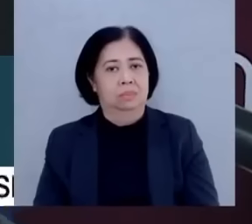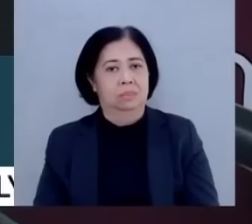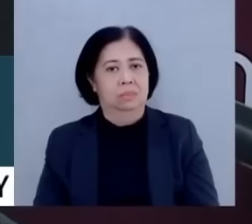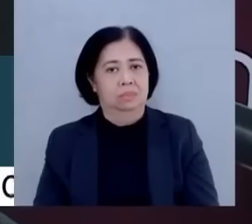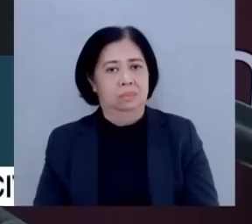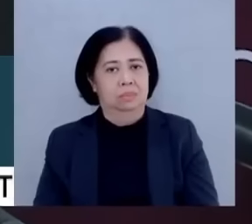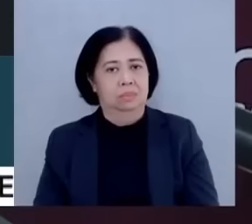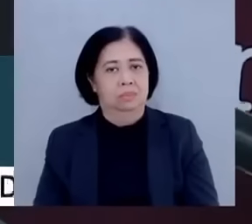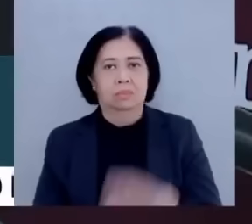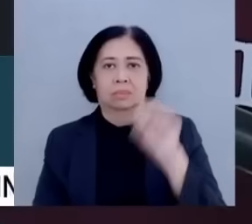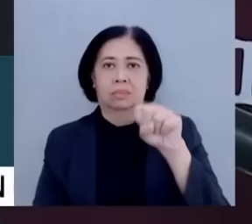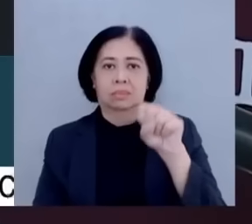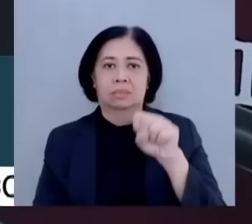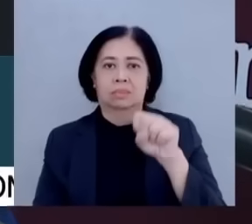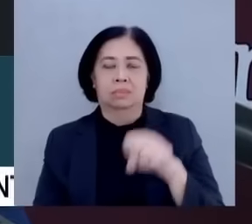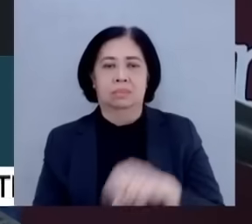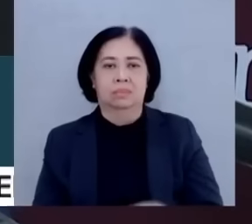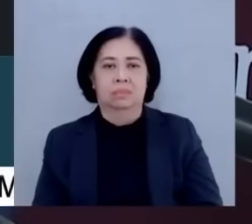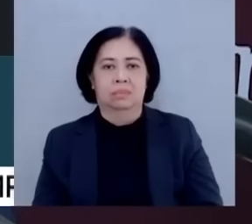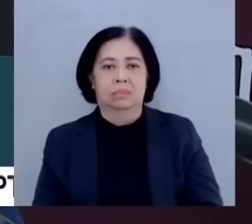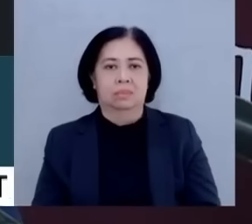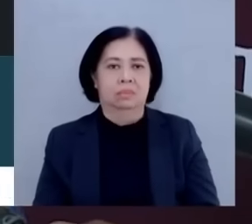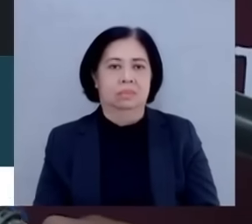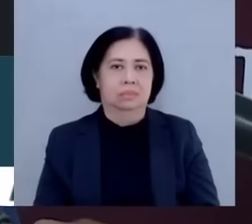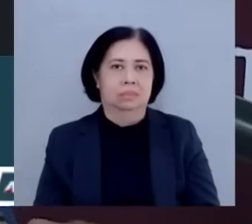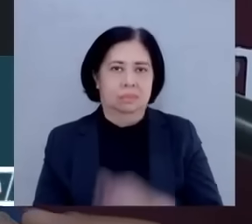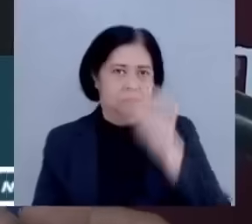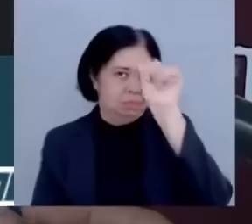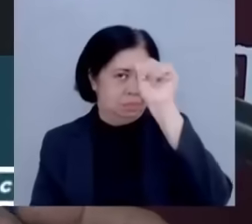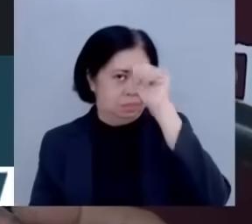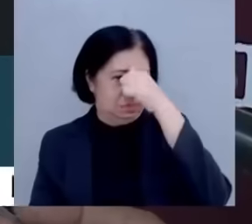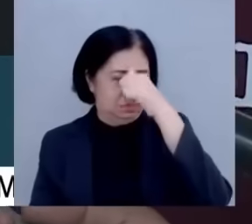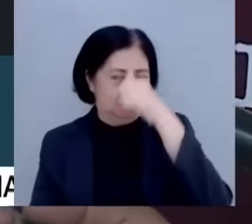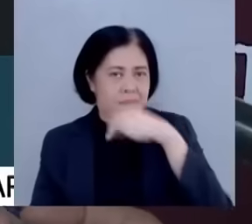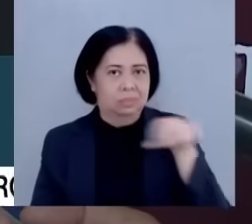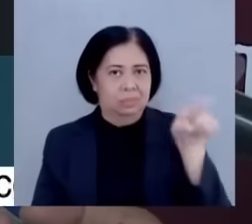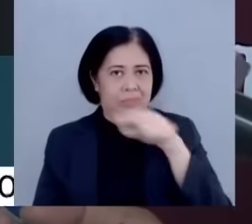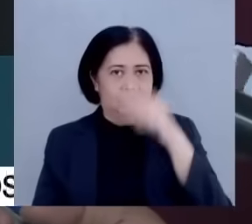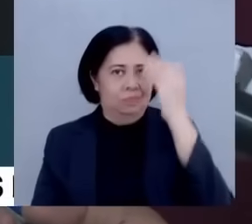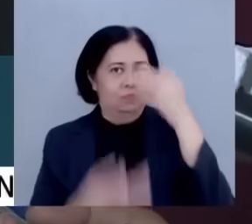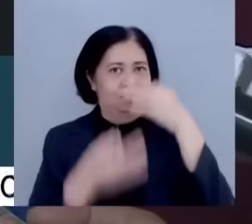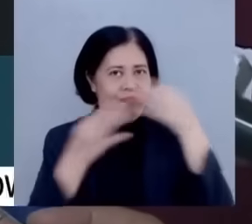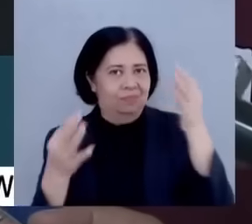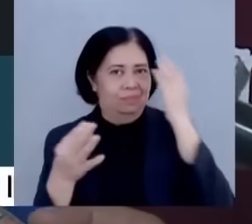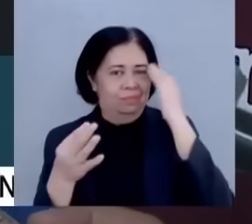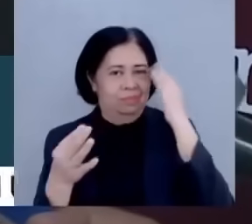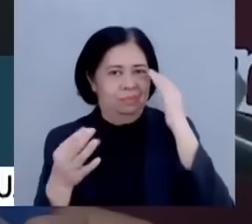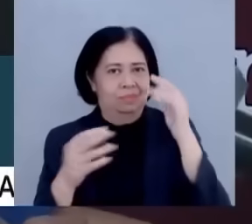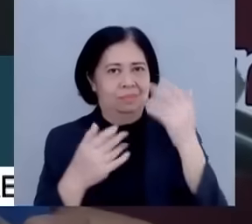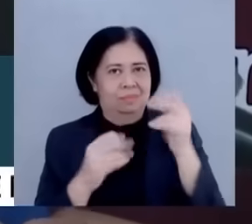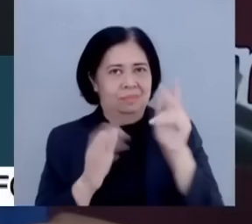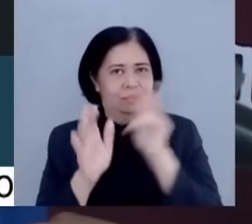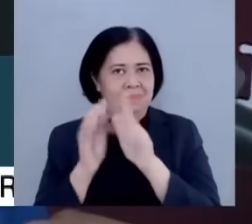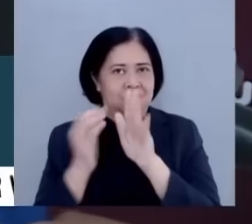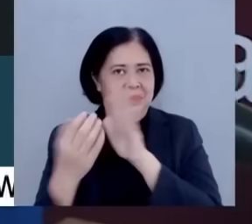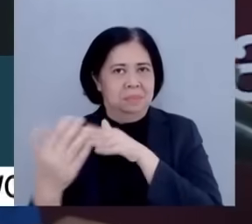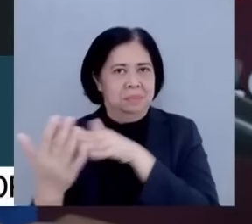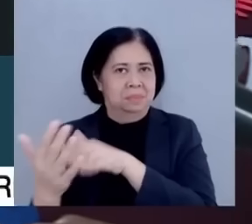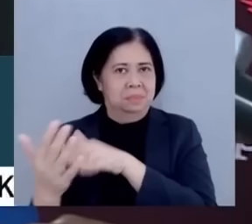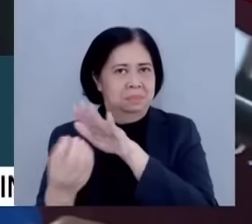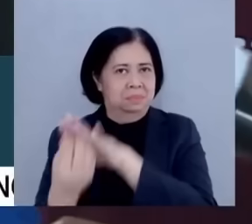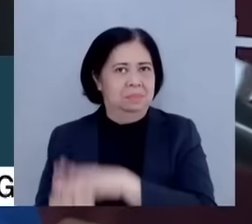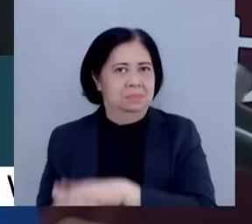Yes, the playbook. The playbook. Remember, they are known for political persecution.